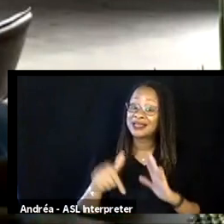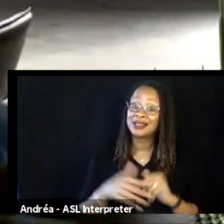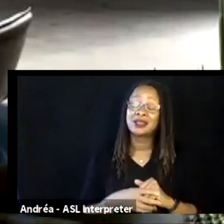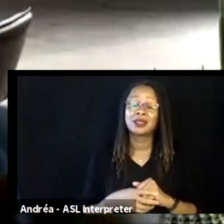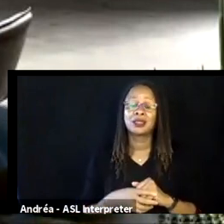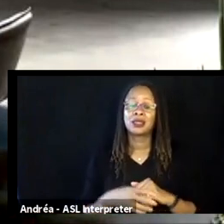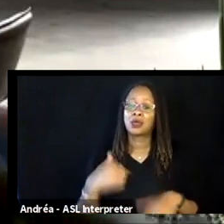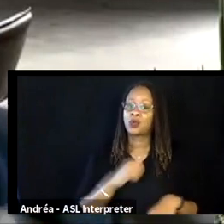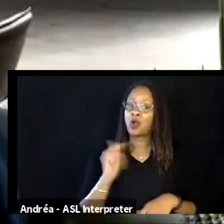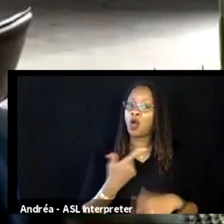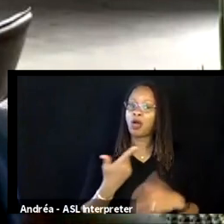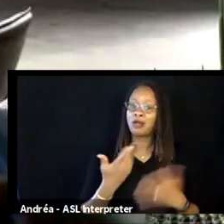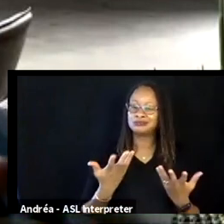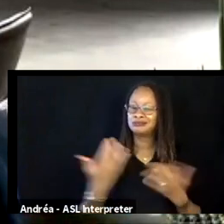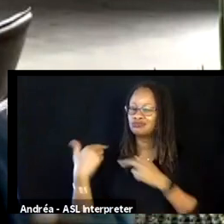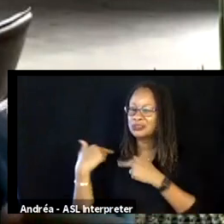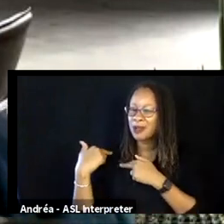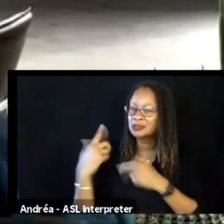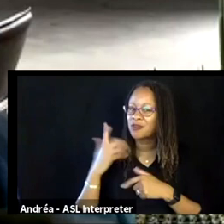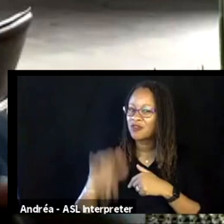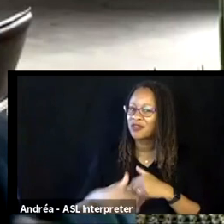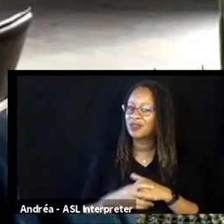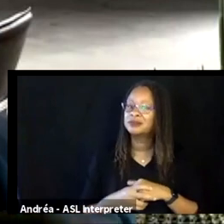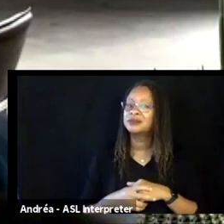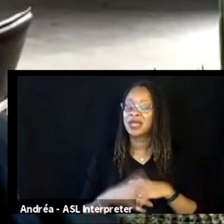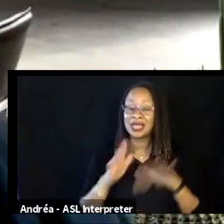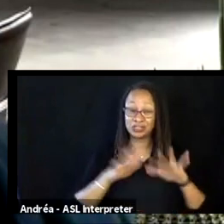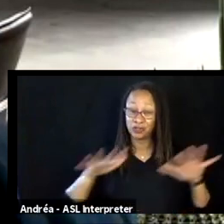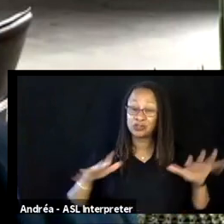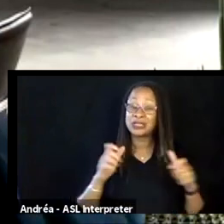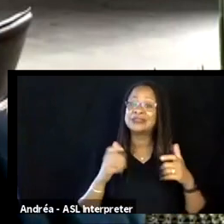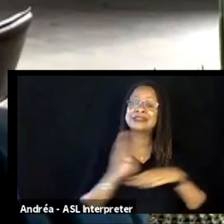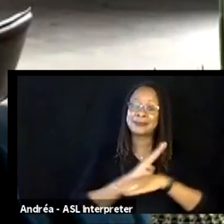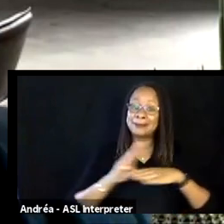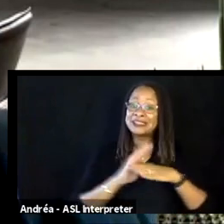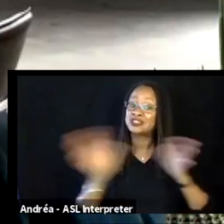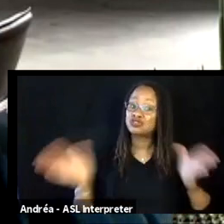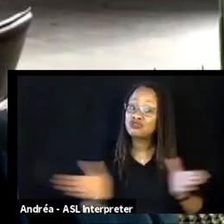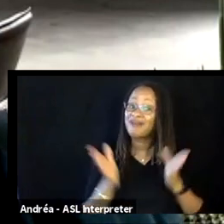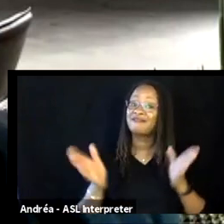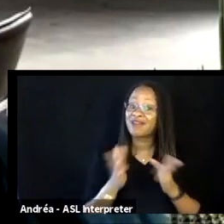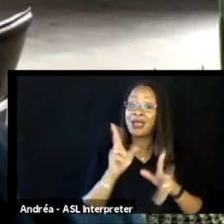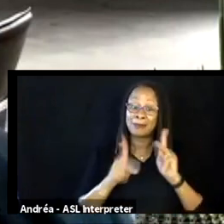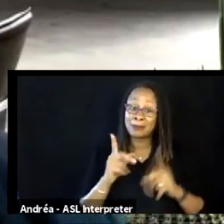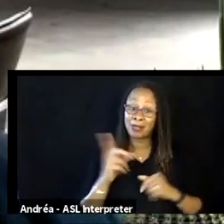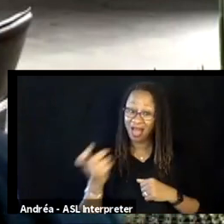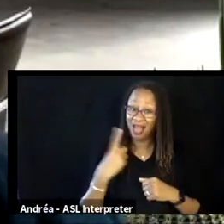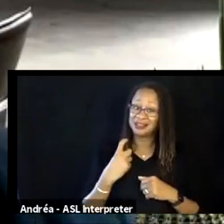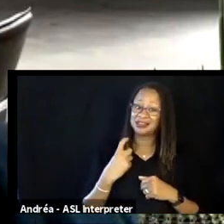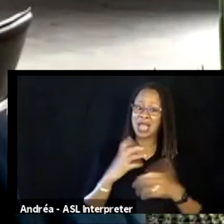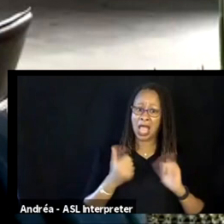we're all sort of responsible for this, and diversity is a business driver. People ask, you know, well, how do you